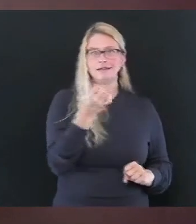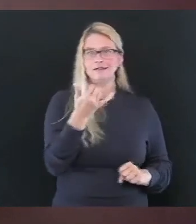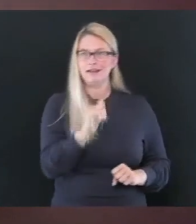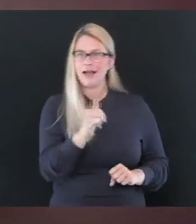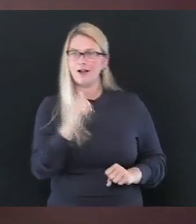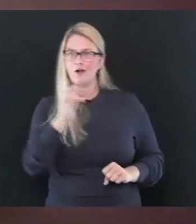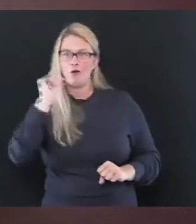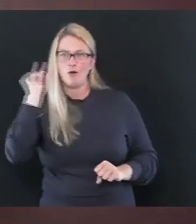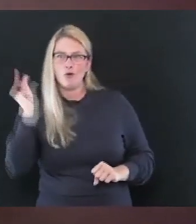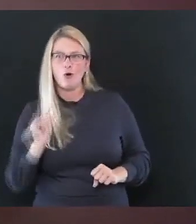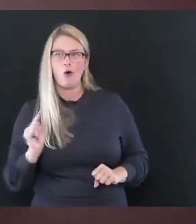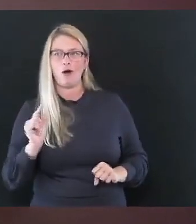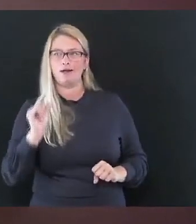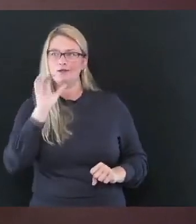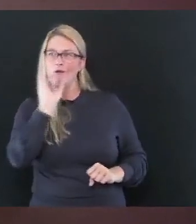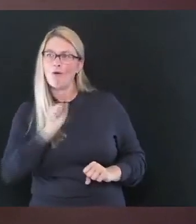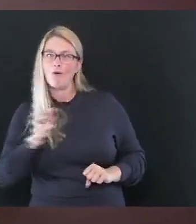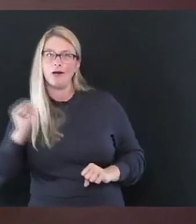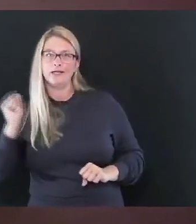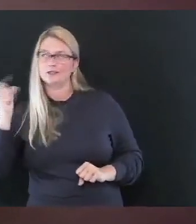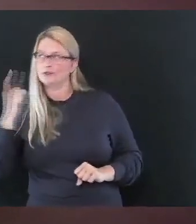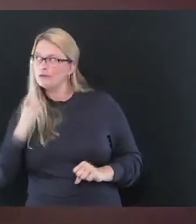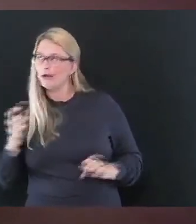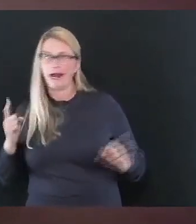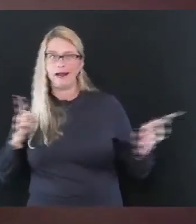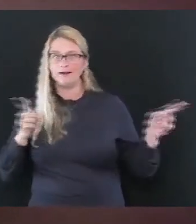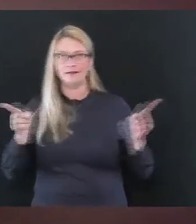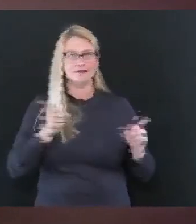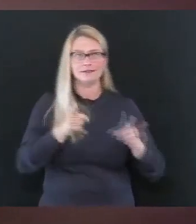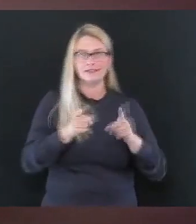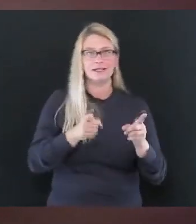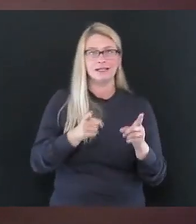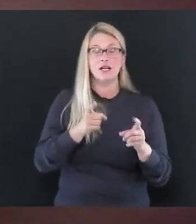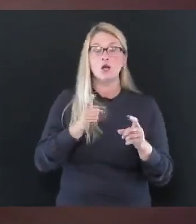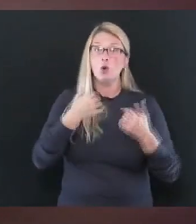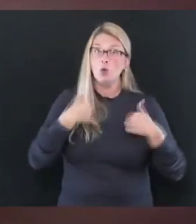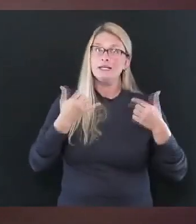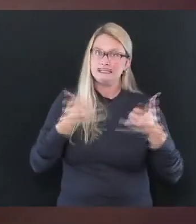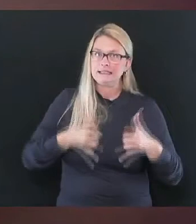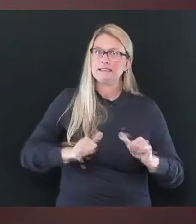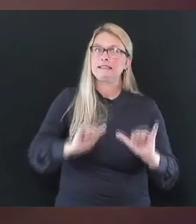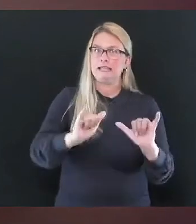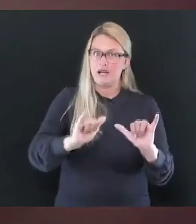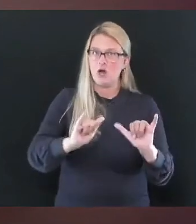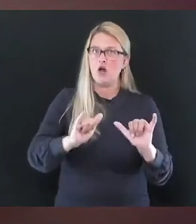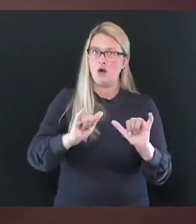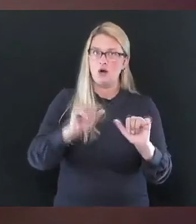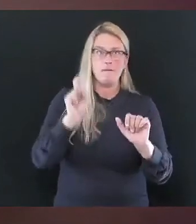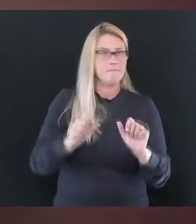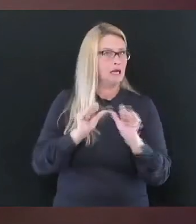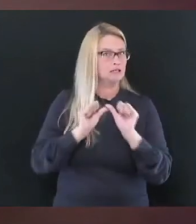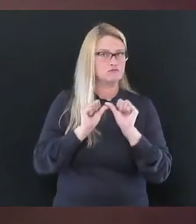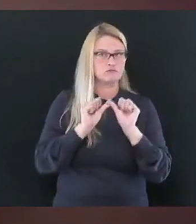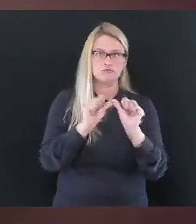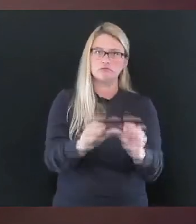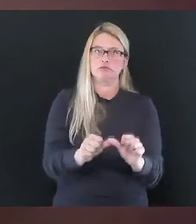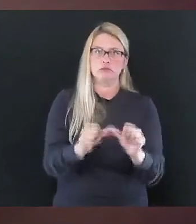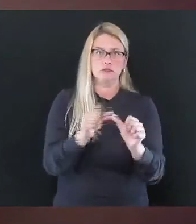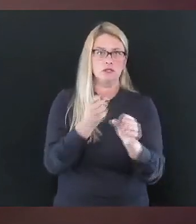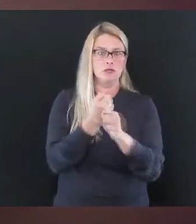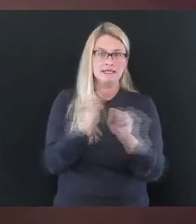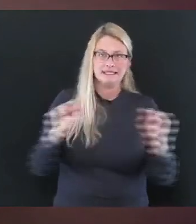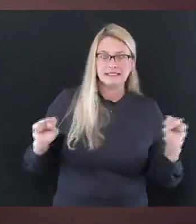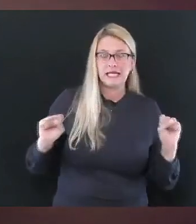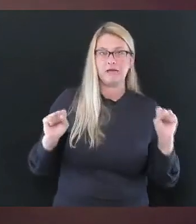gold or orange or red, it does not remove the need to do exactly the important